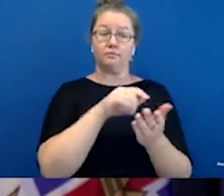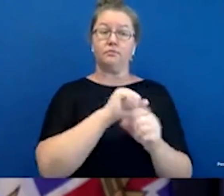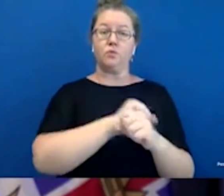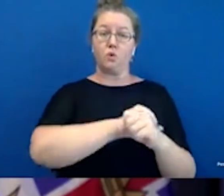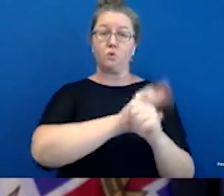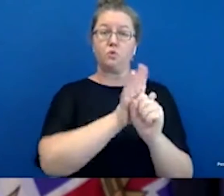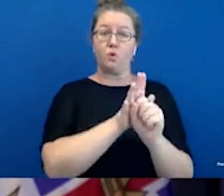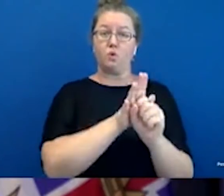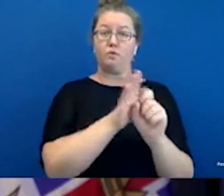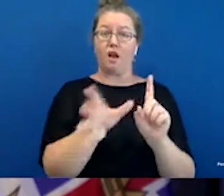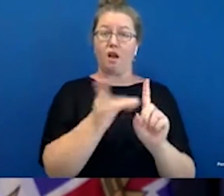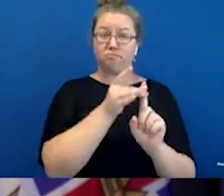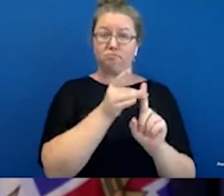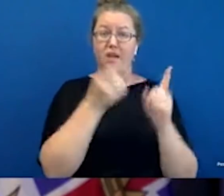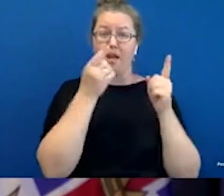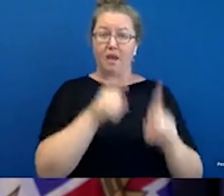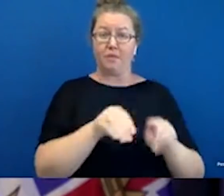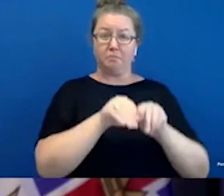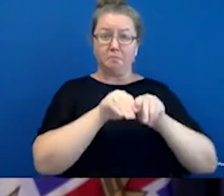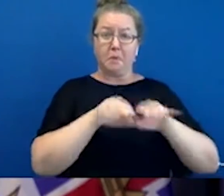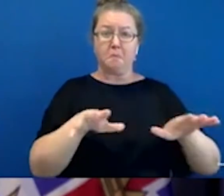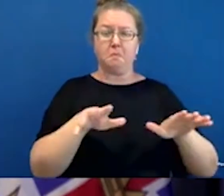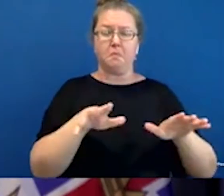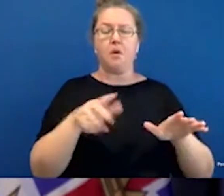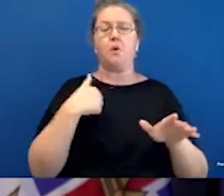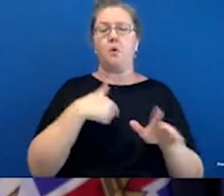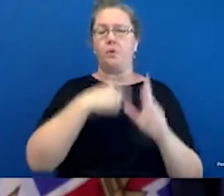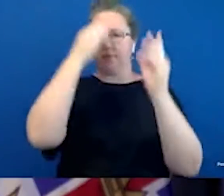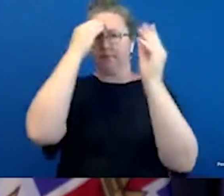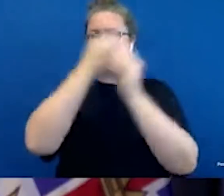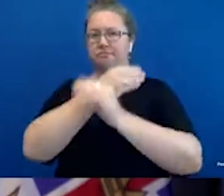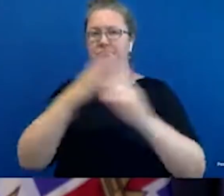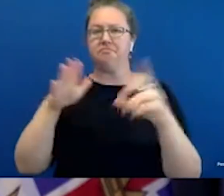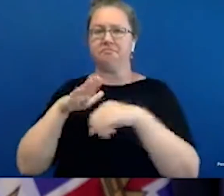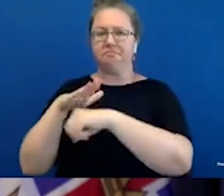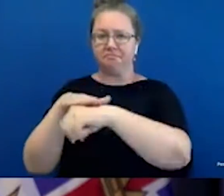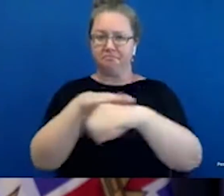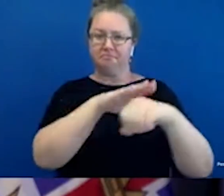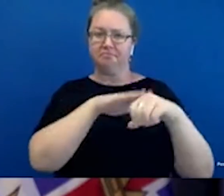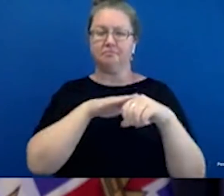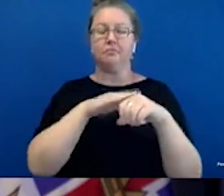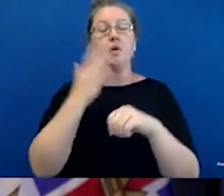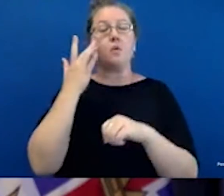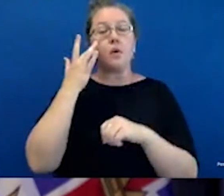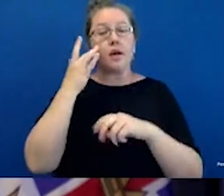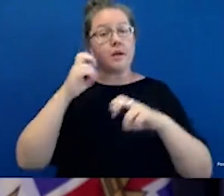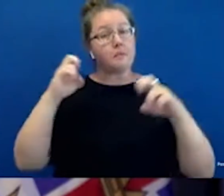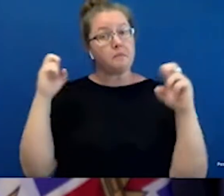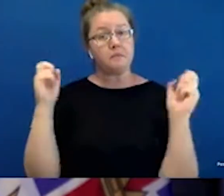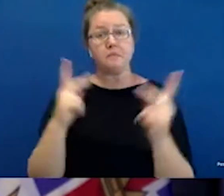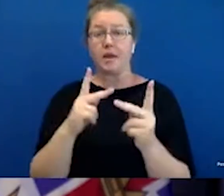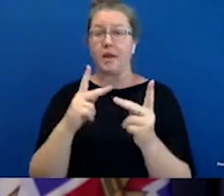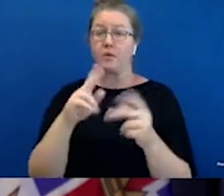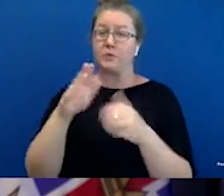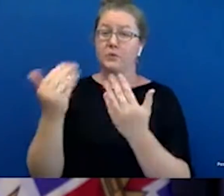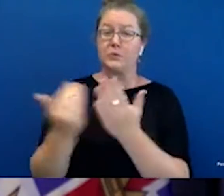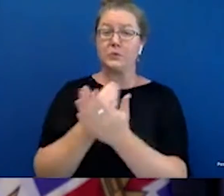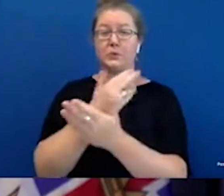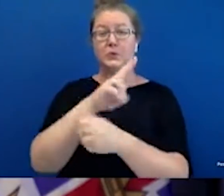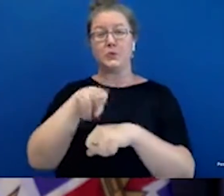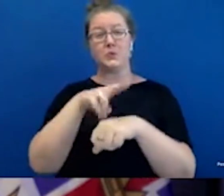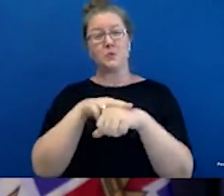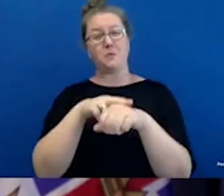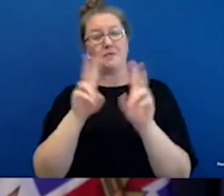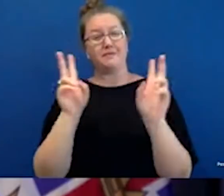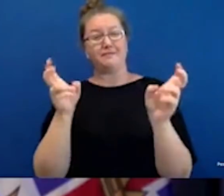outbreaks as well, so that everybody knows what is going on as our school system goes back to normal, our new